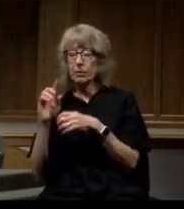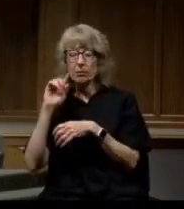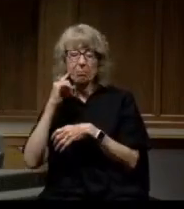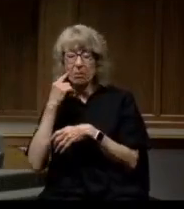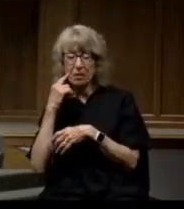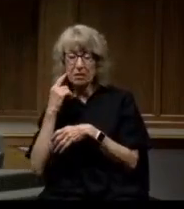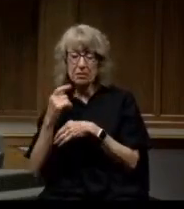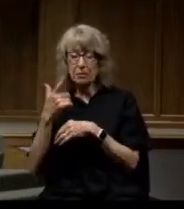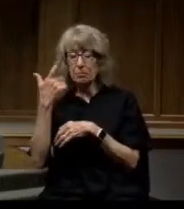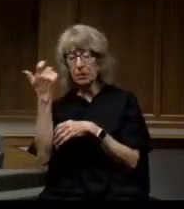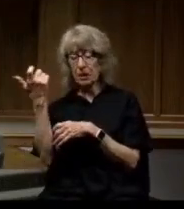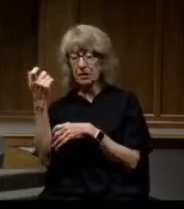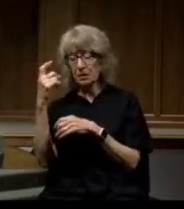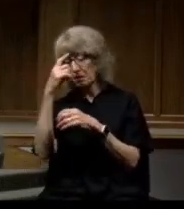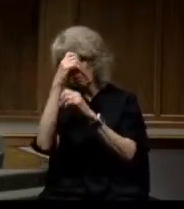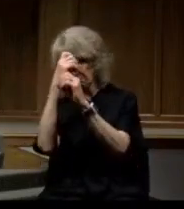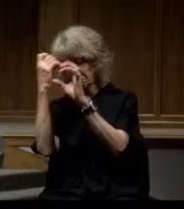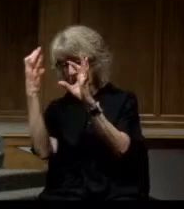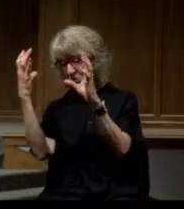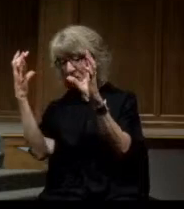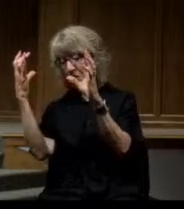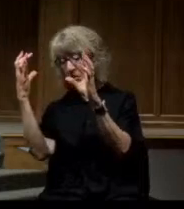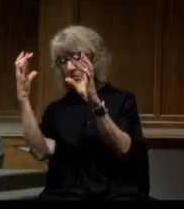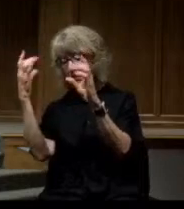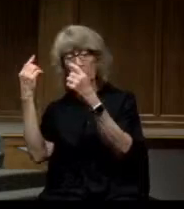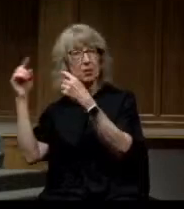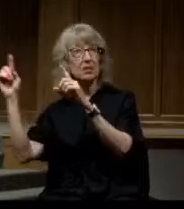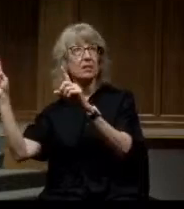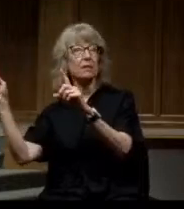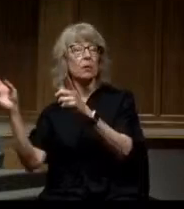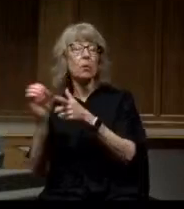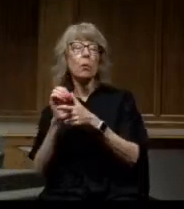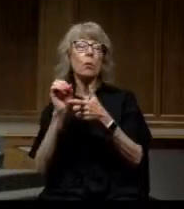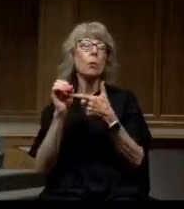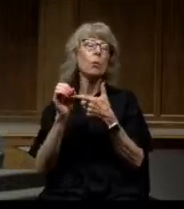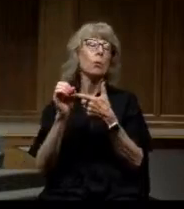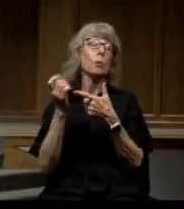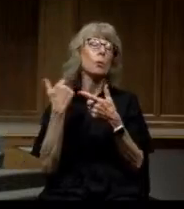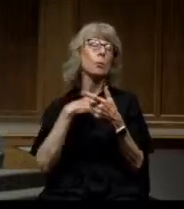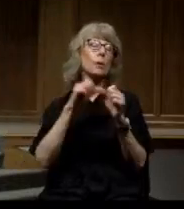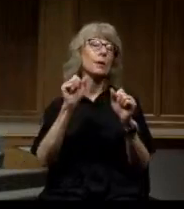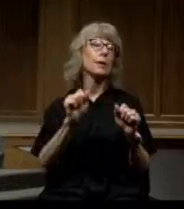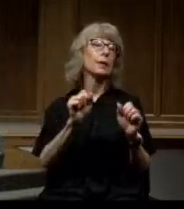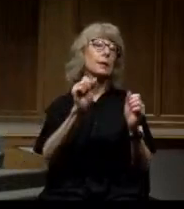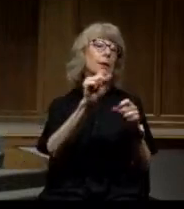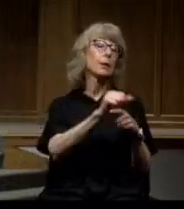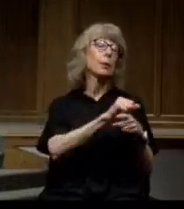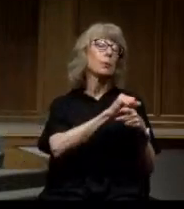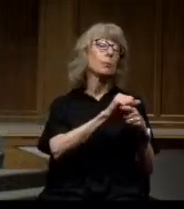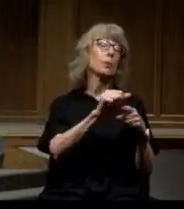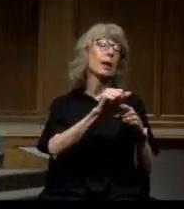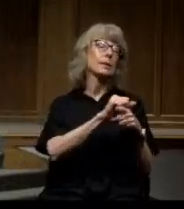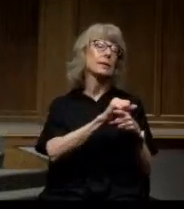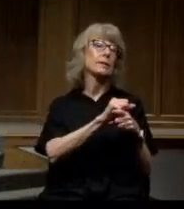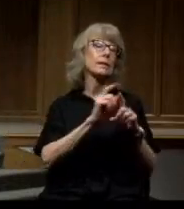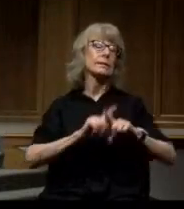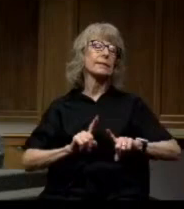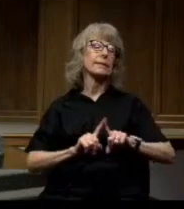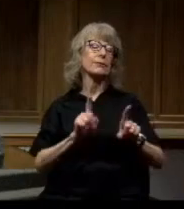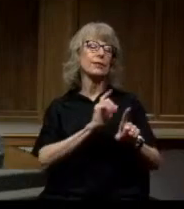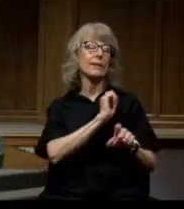for dreams that never realized. Or we can practice this different kind of posture,